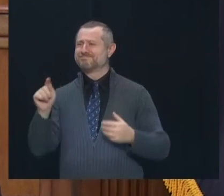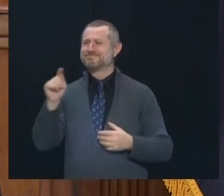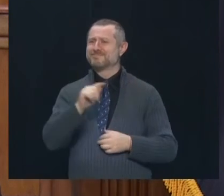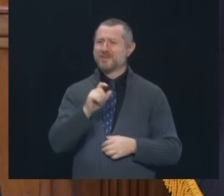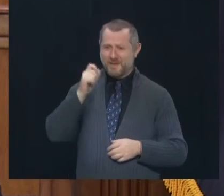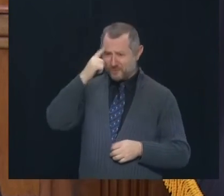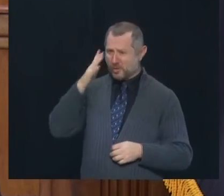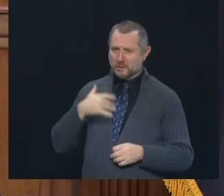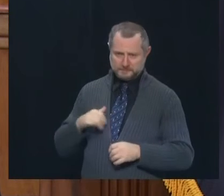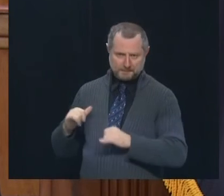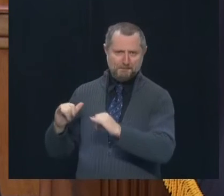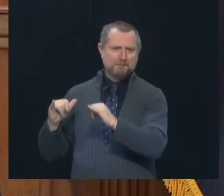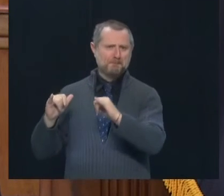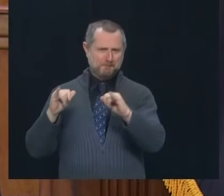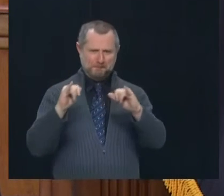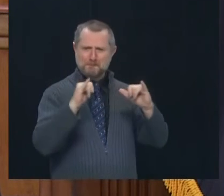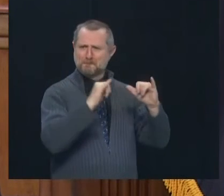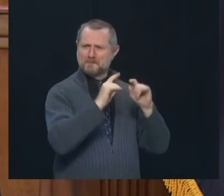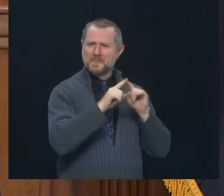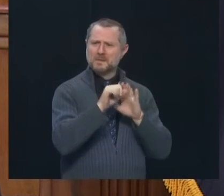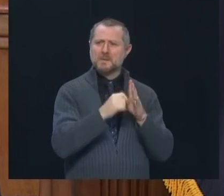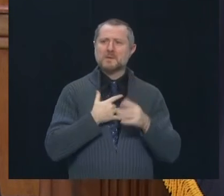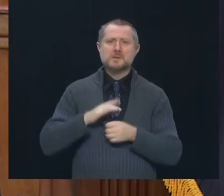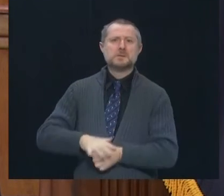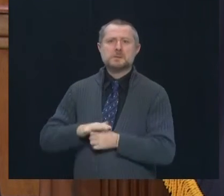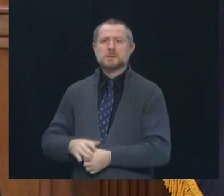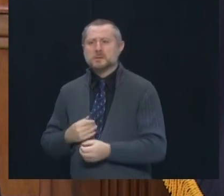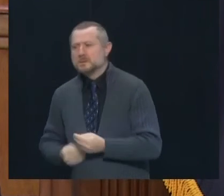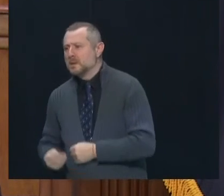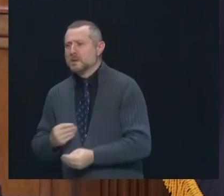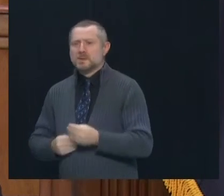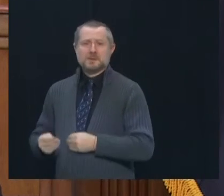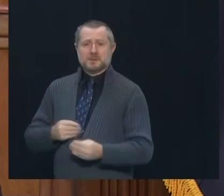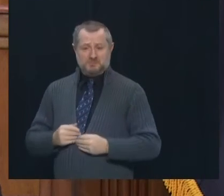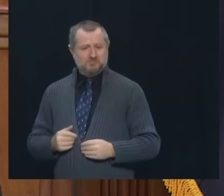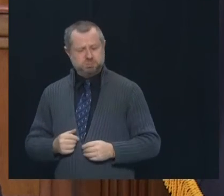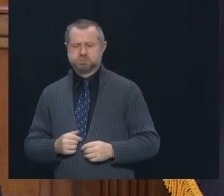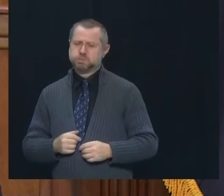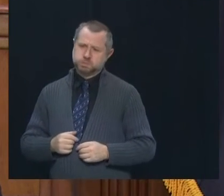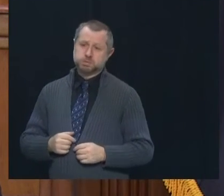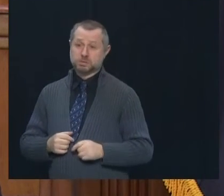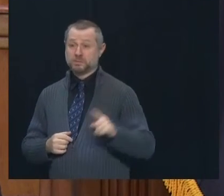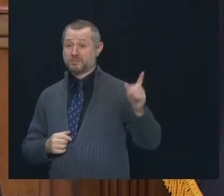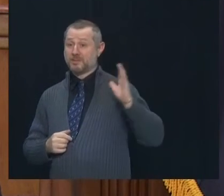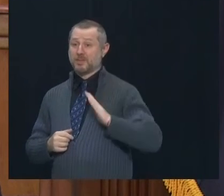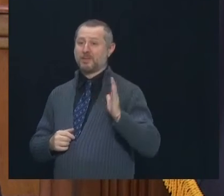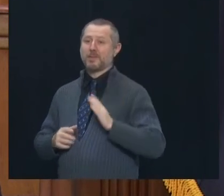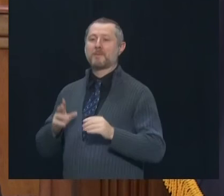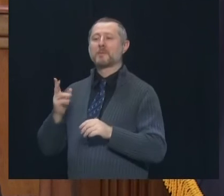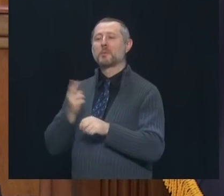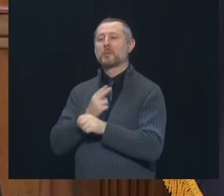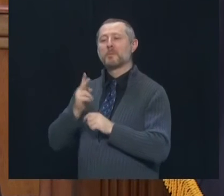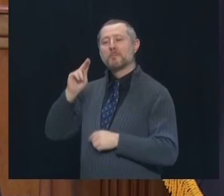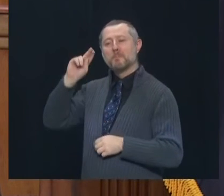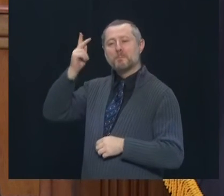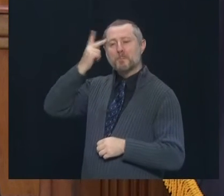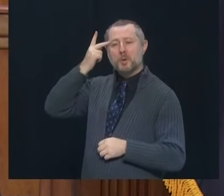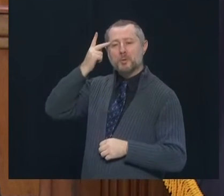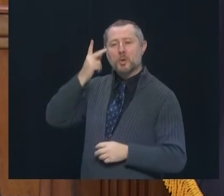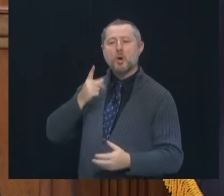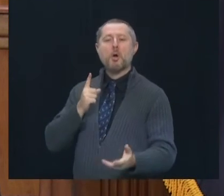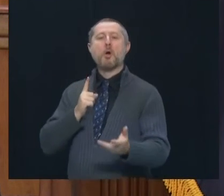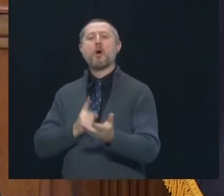pressure. This was a political argument that had nothing to do with reality.